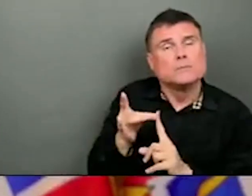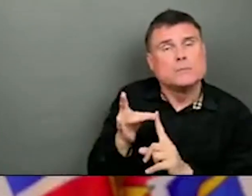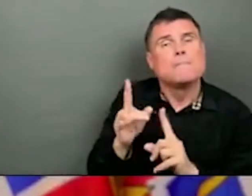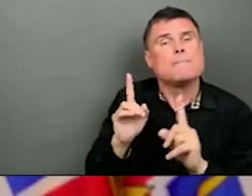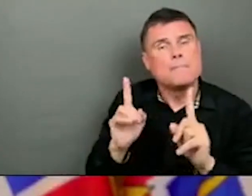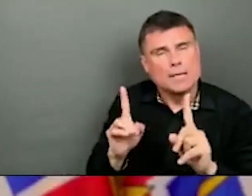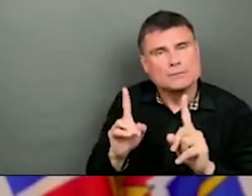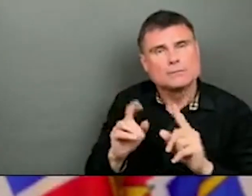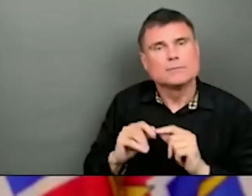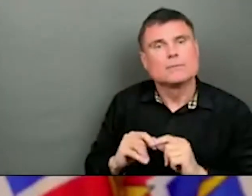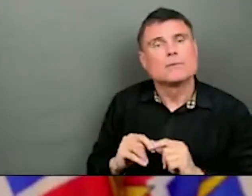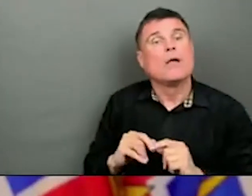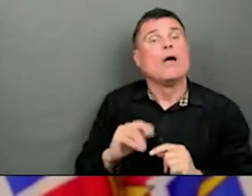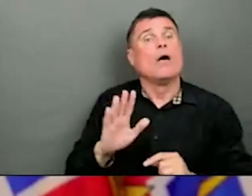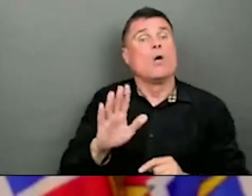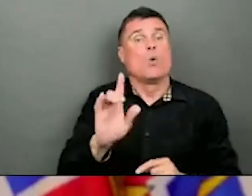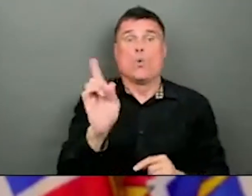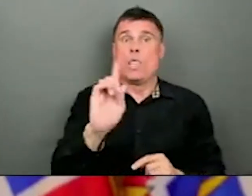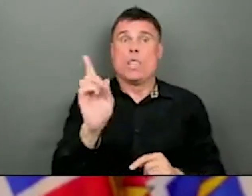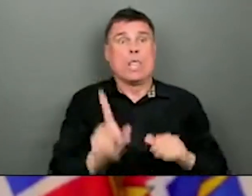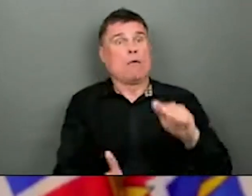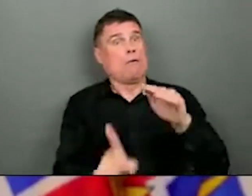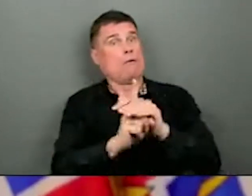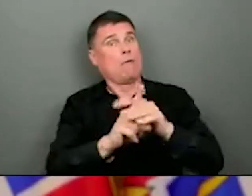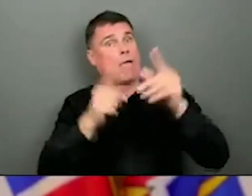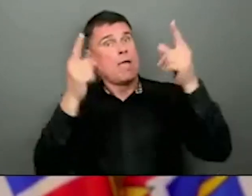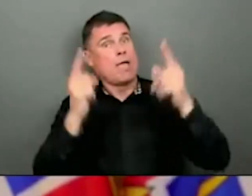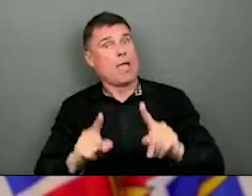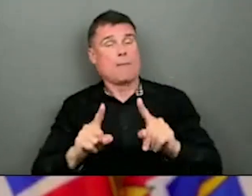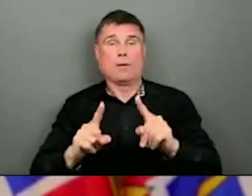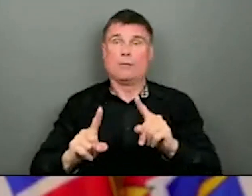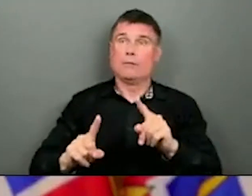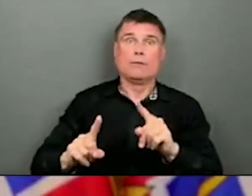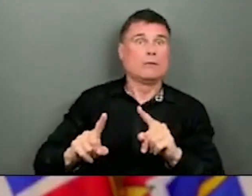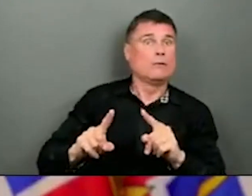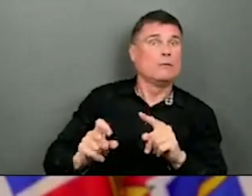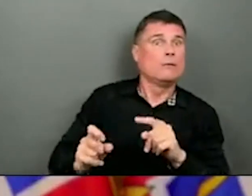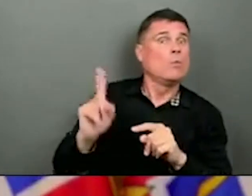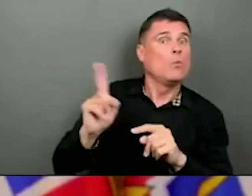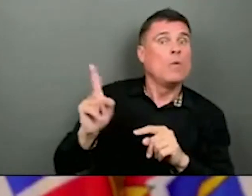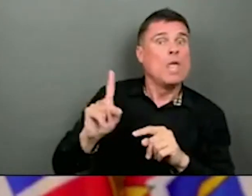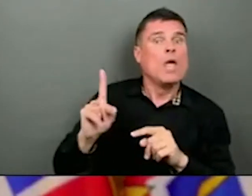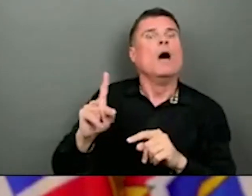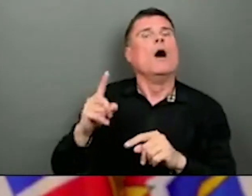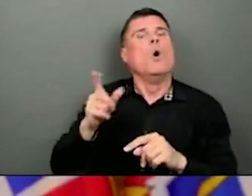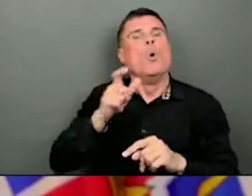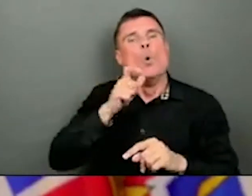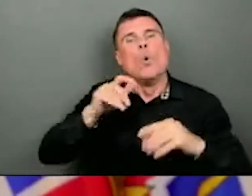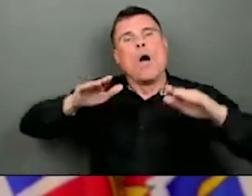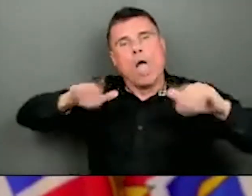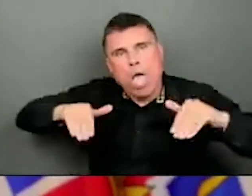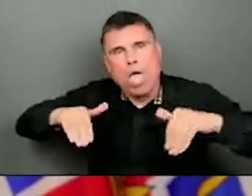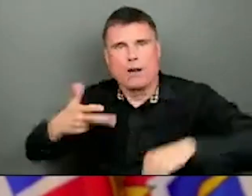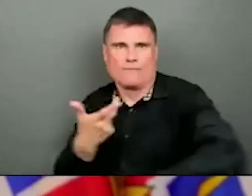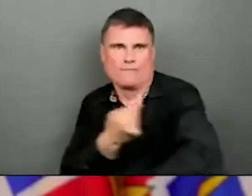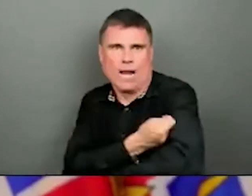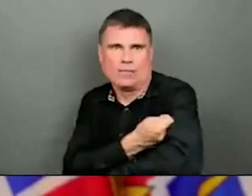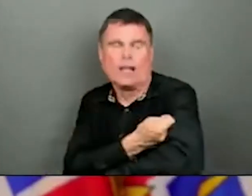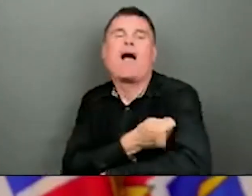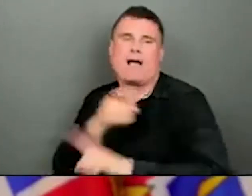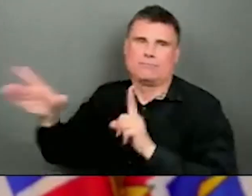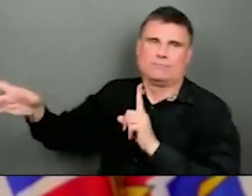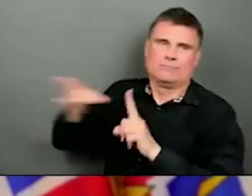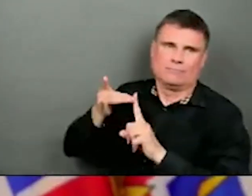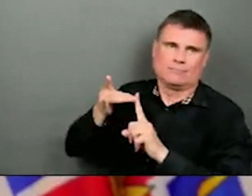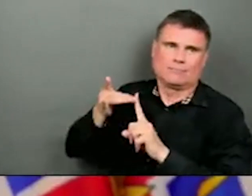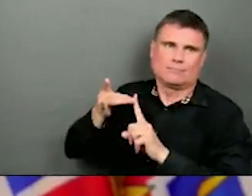the transmission happen is in pockets of unvaccinated people. And we saw that in the UK, mostly younger people, which means